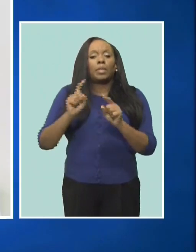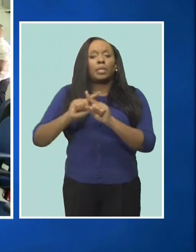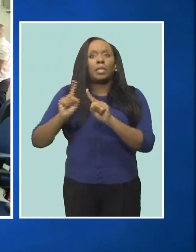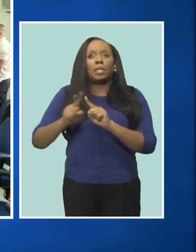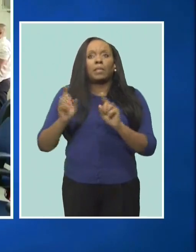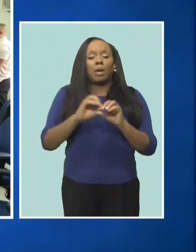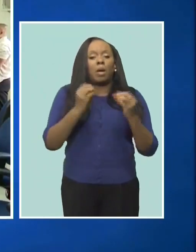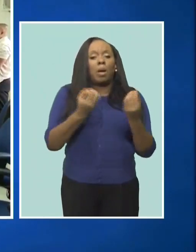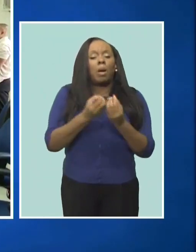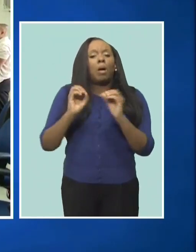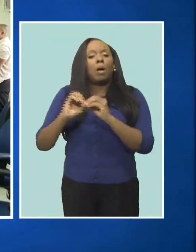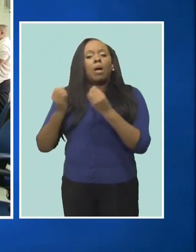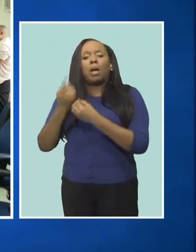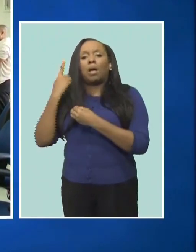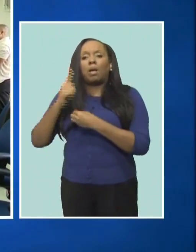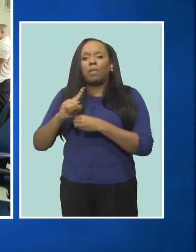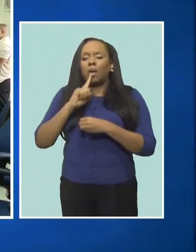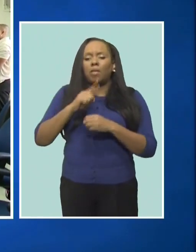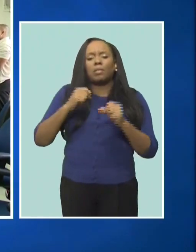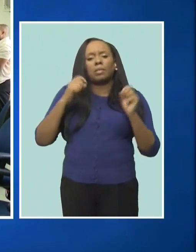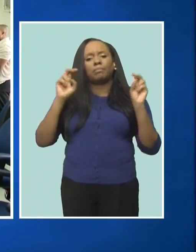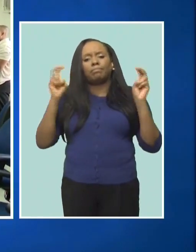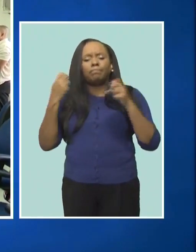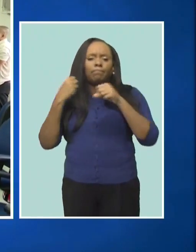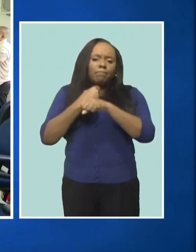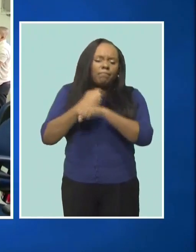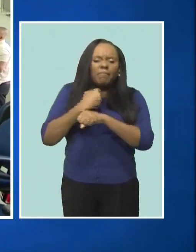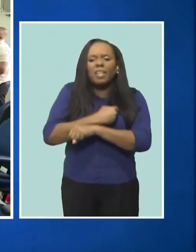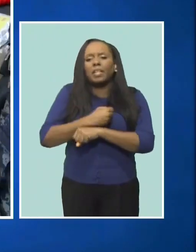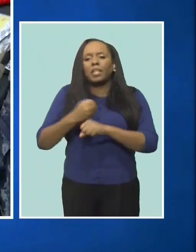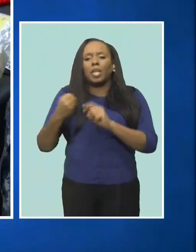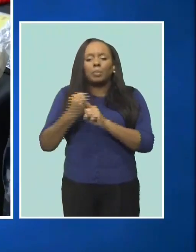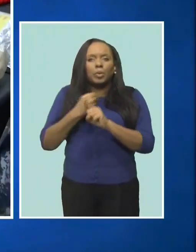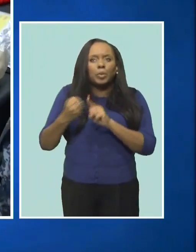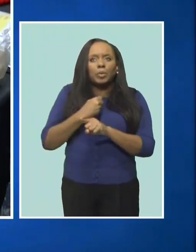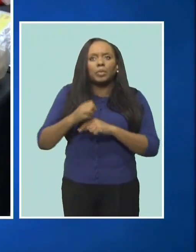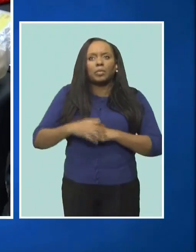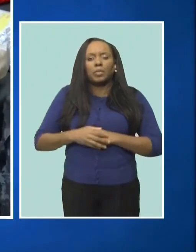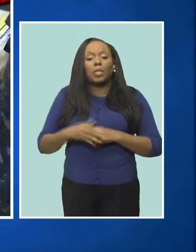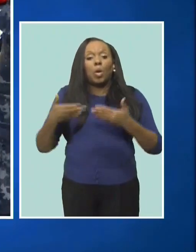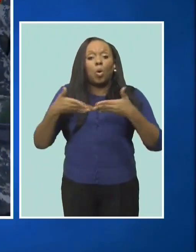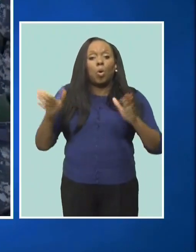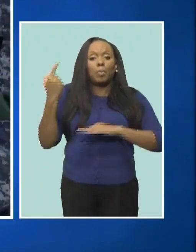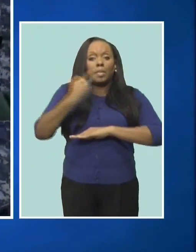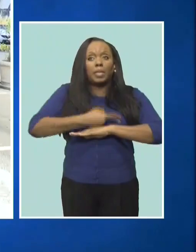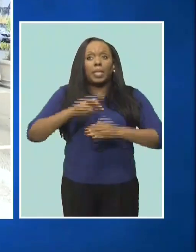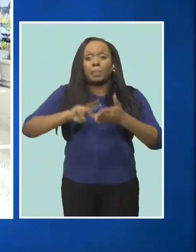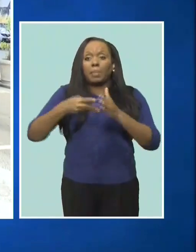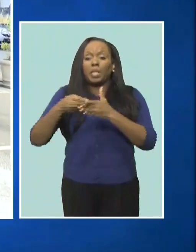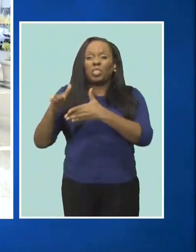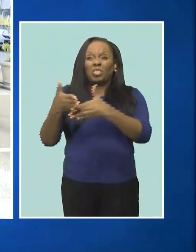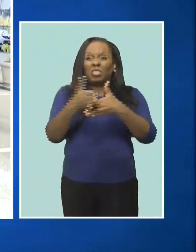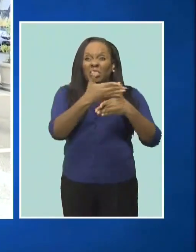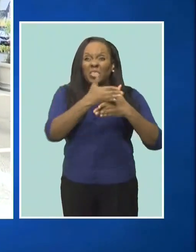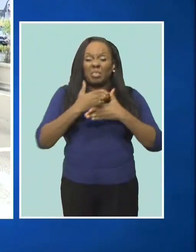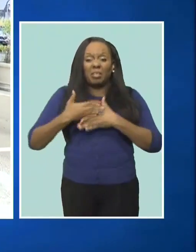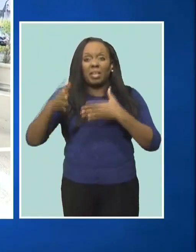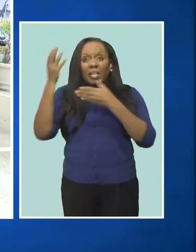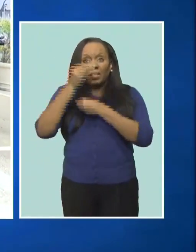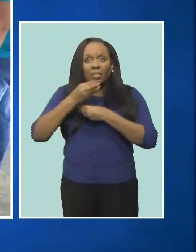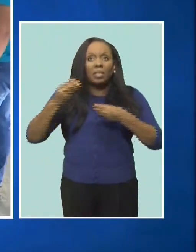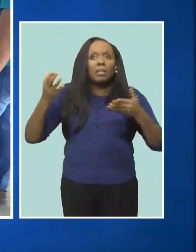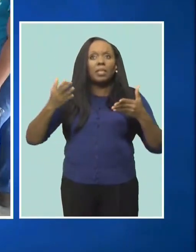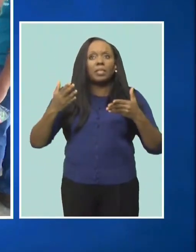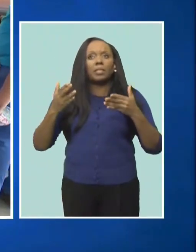to fight against drug abuse on the island. The open day, which involved the sharing of information, is one such